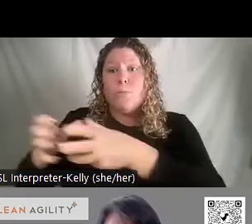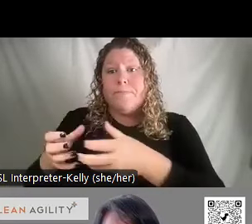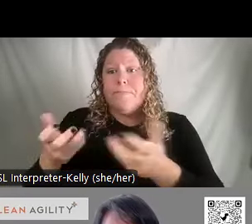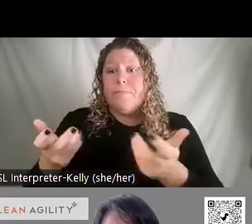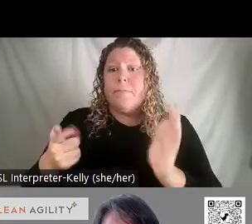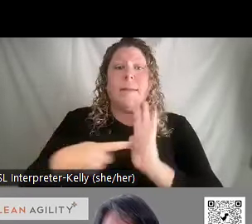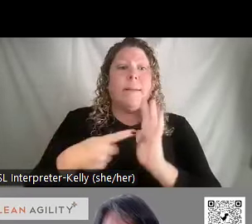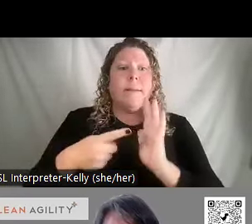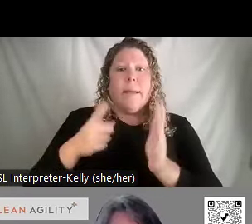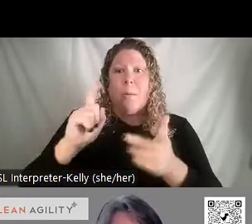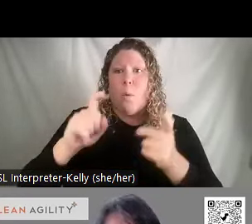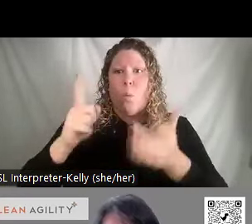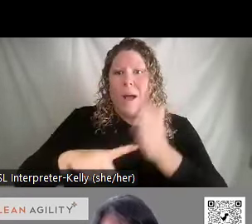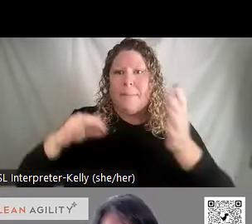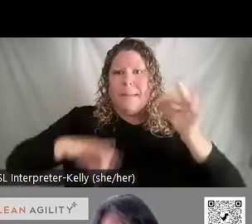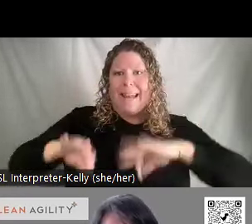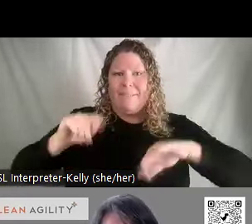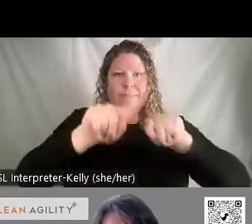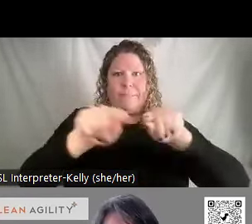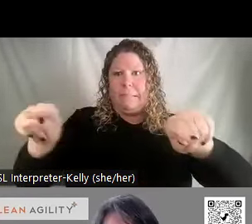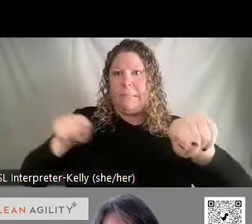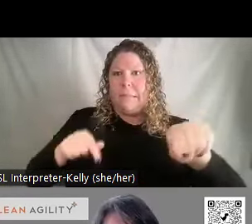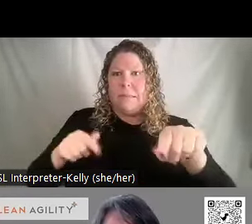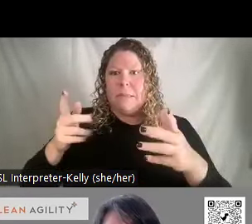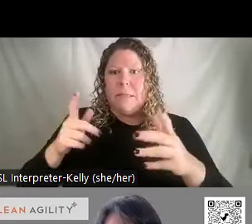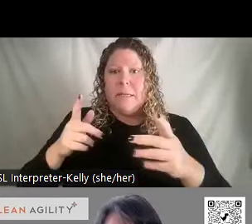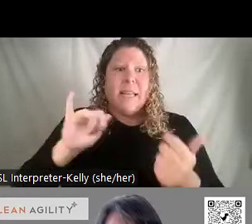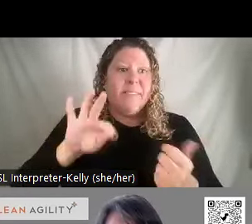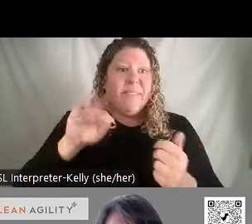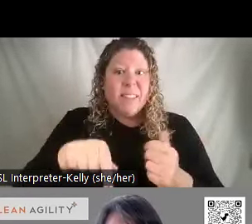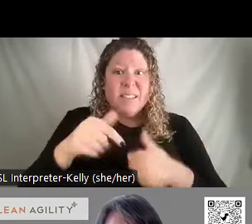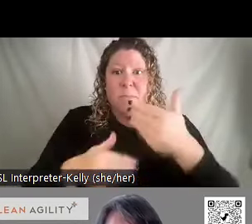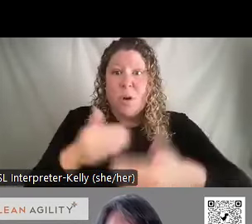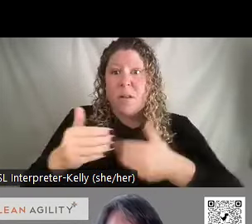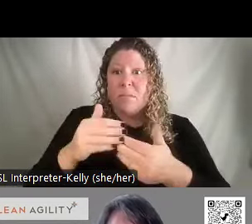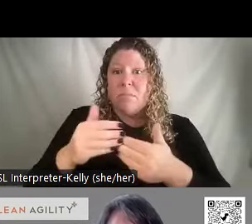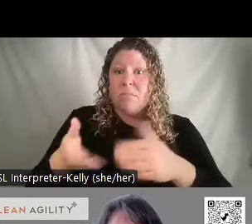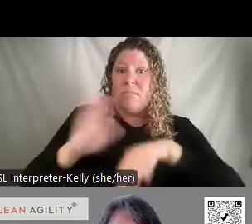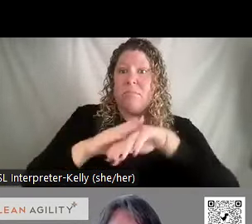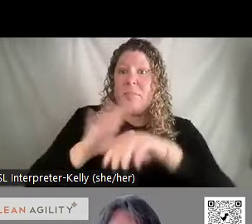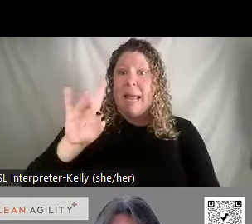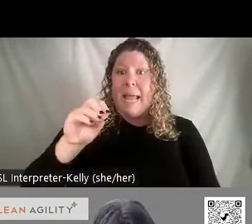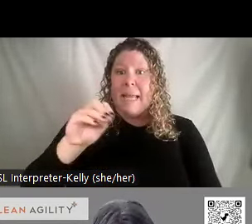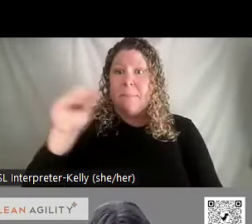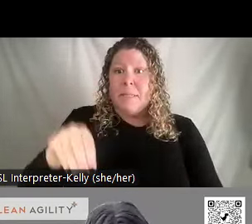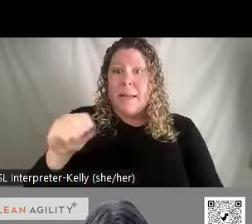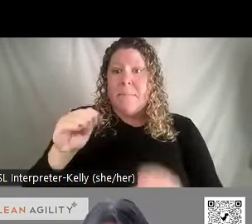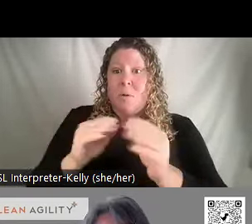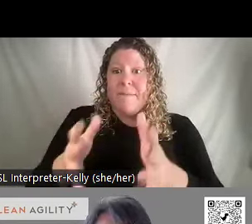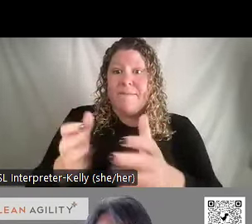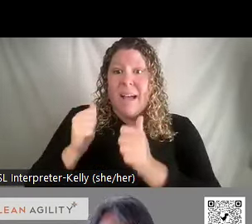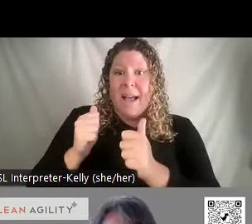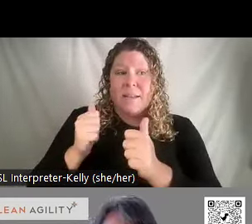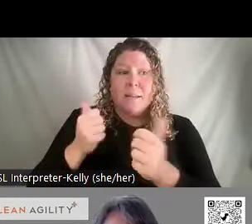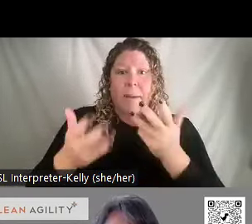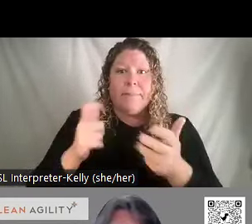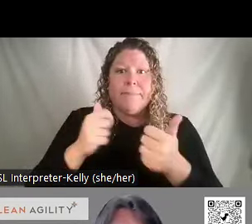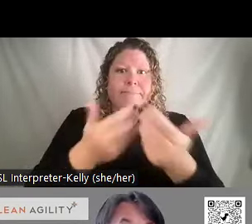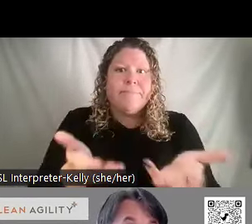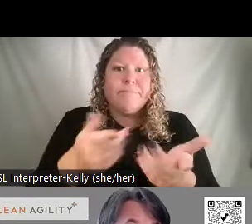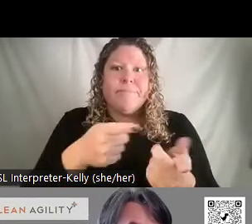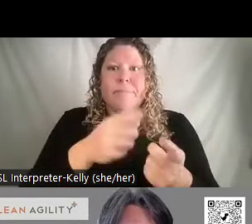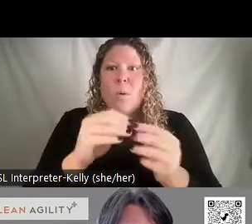if we can improve this process, make it go 80% faster, we will have also freed up some capacity. So if we have that freed up capacity,